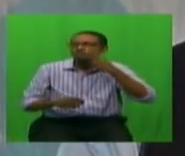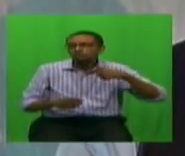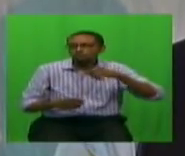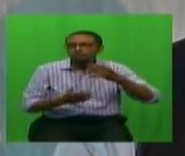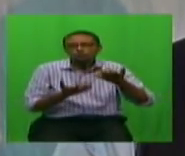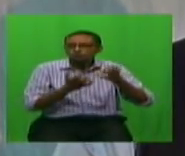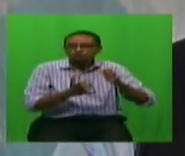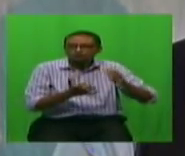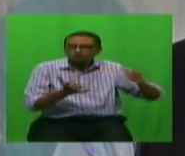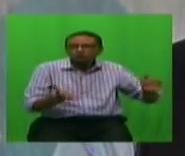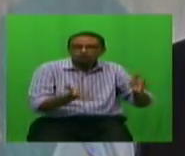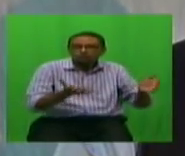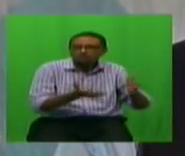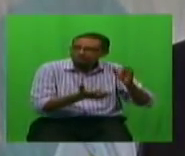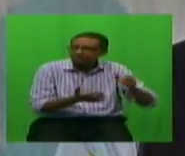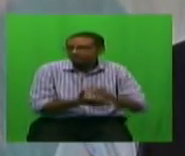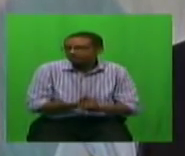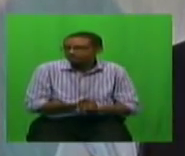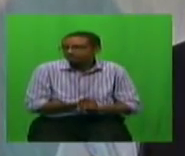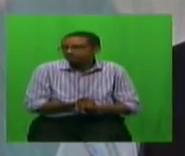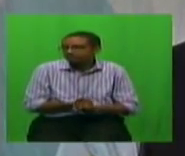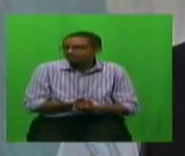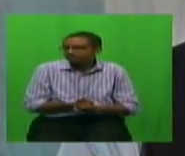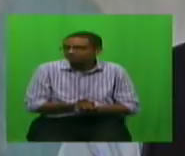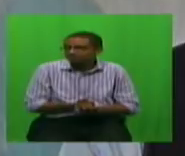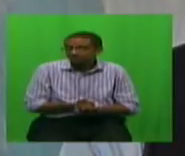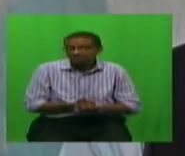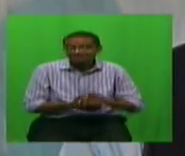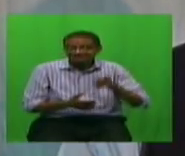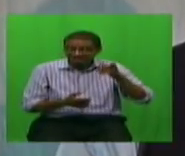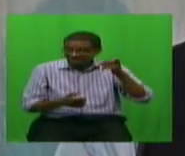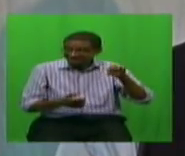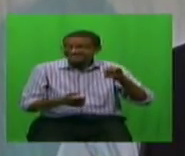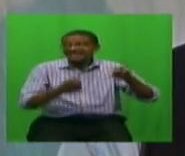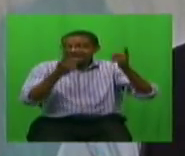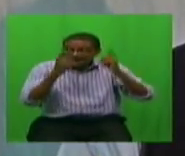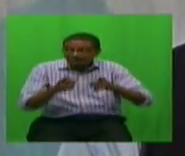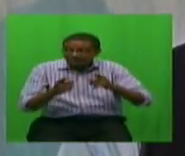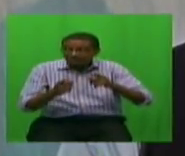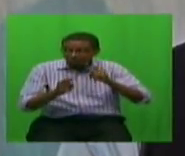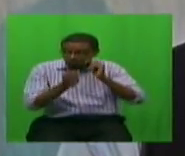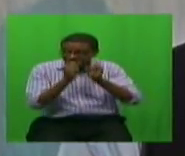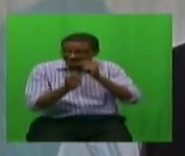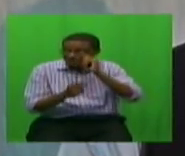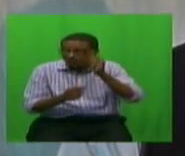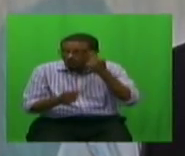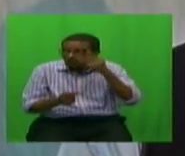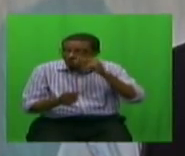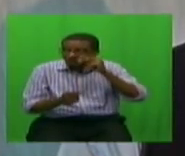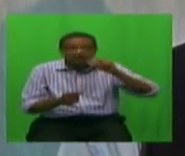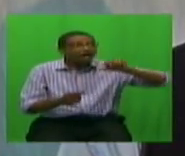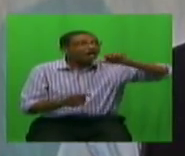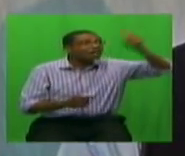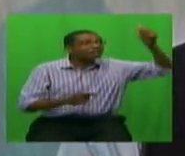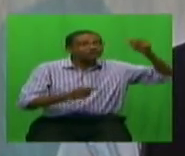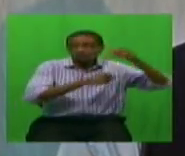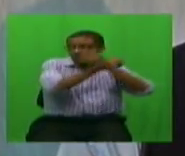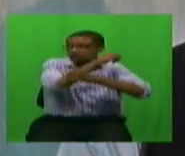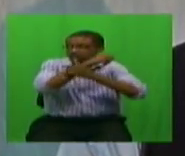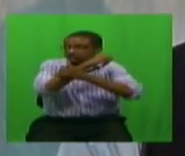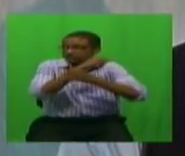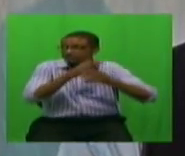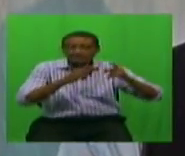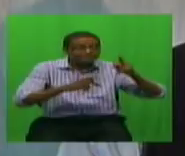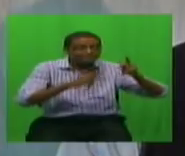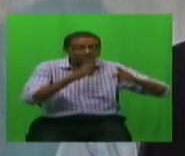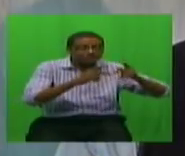stage. Unfortunately, and this is not only in Trinidad, this is a worldwide phenomenon, that when persons are in disasters and